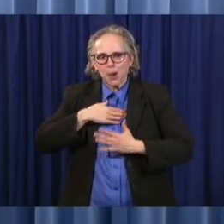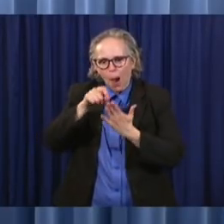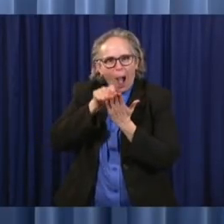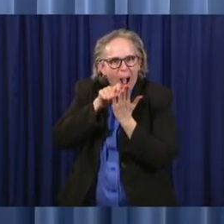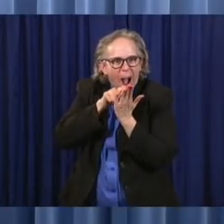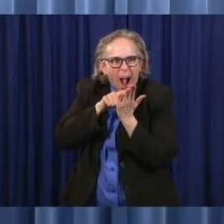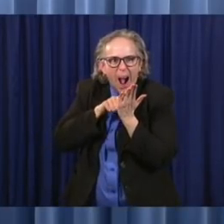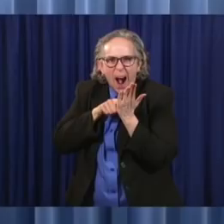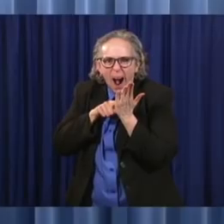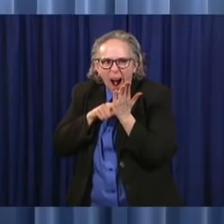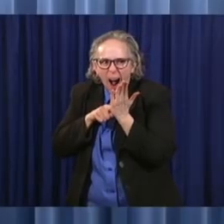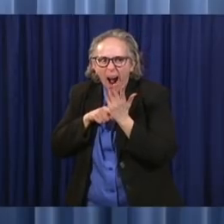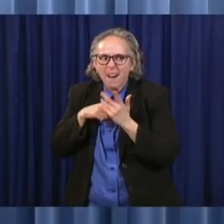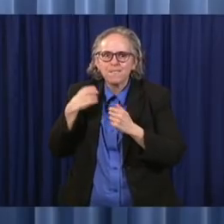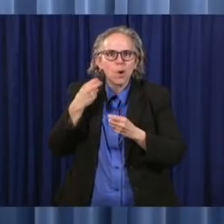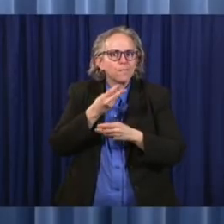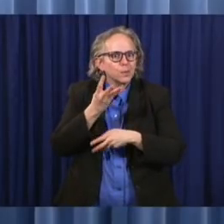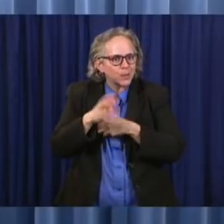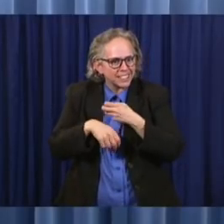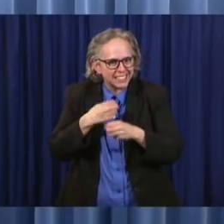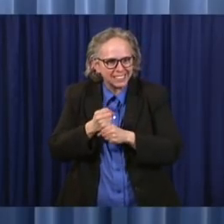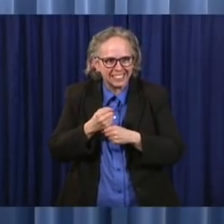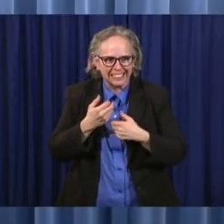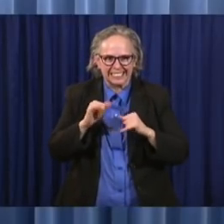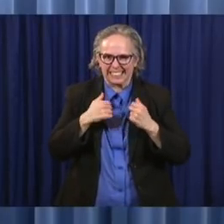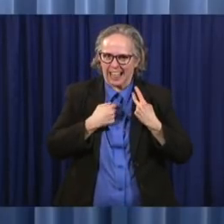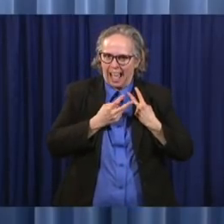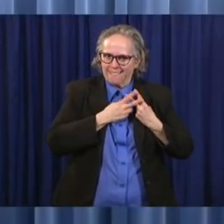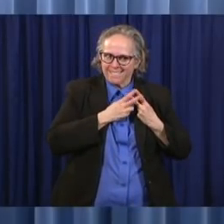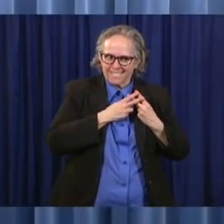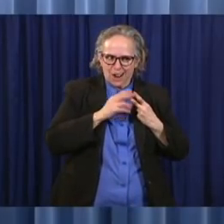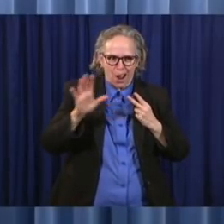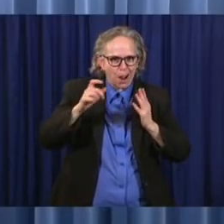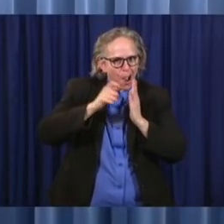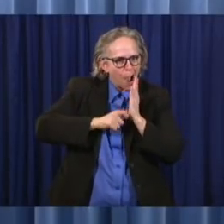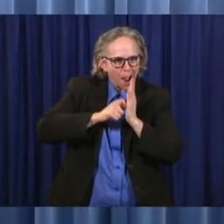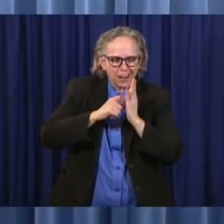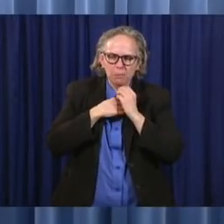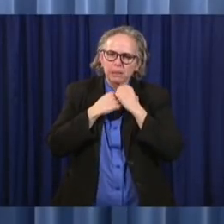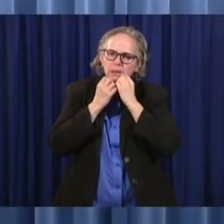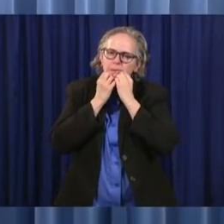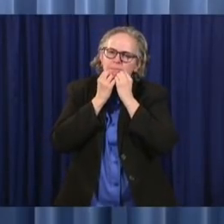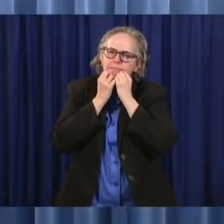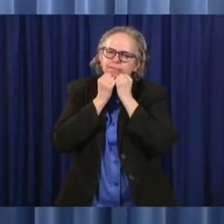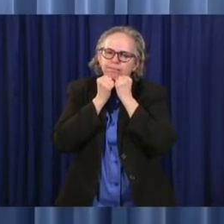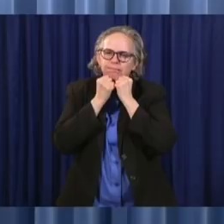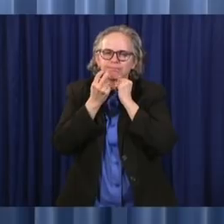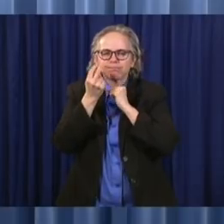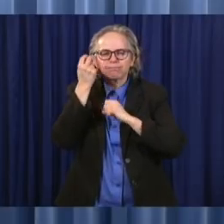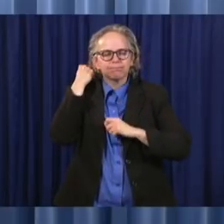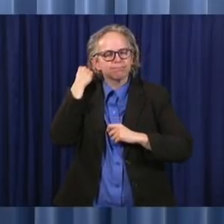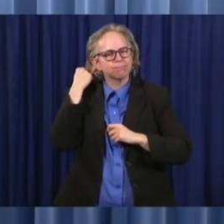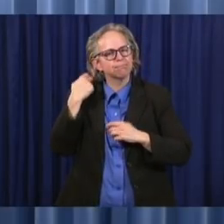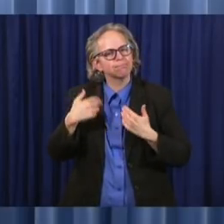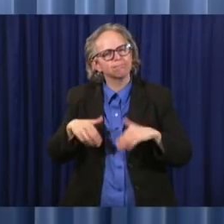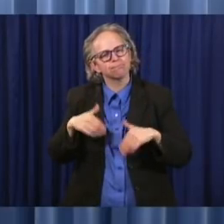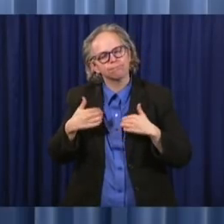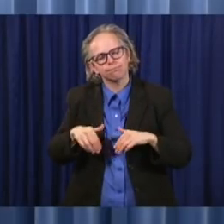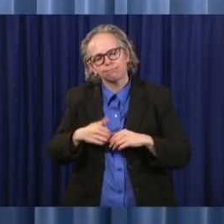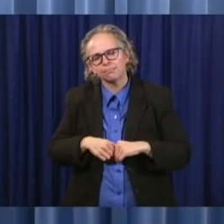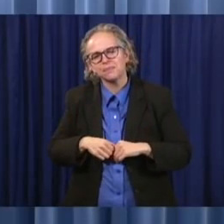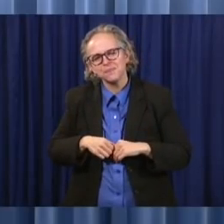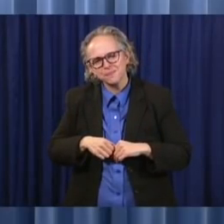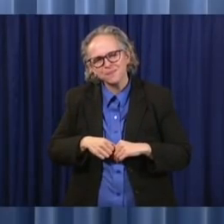few years, and we still have and cherish her columns. She passed on to me